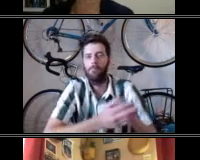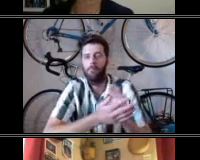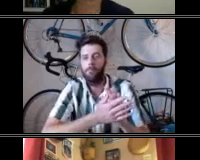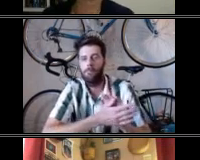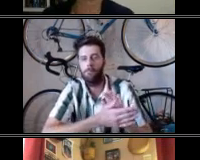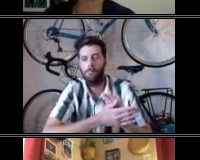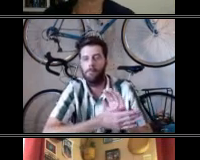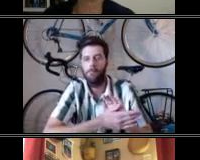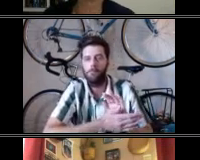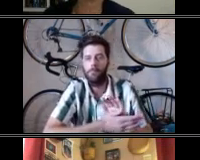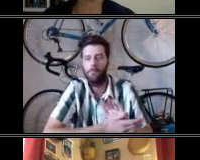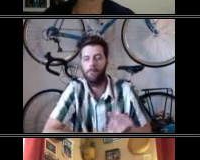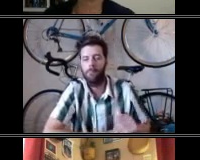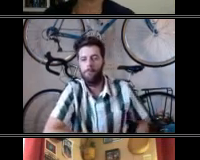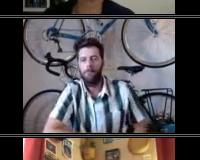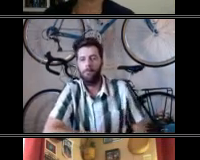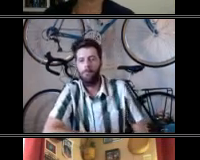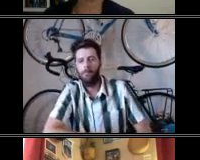Thank you, Stephanie.